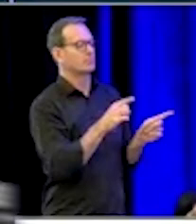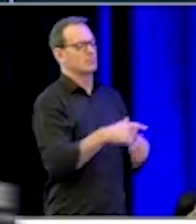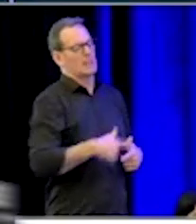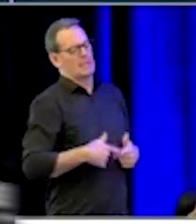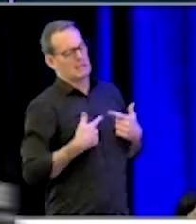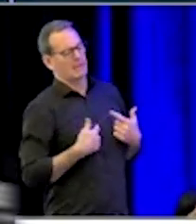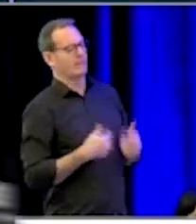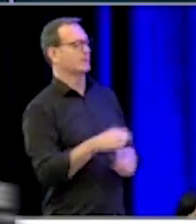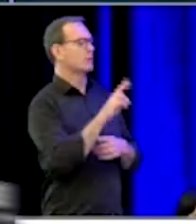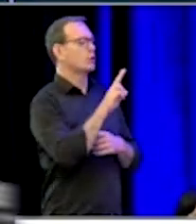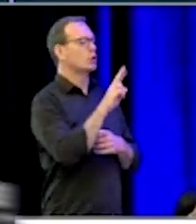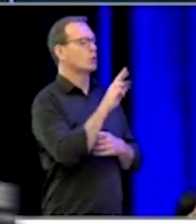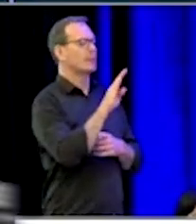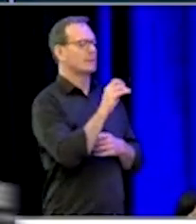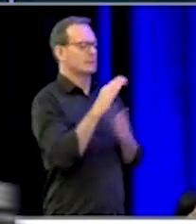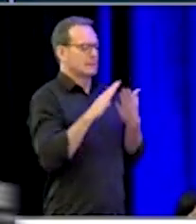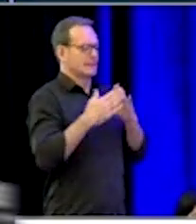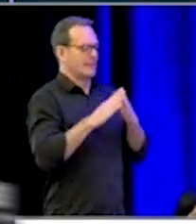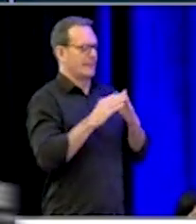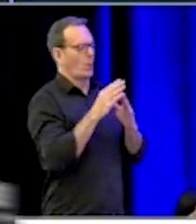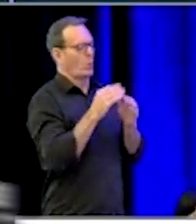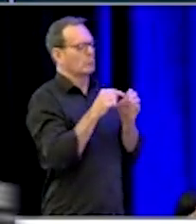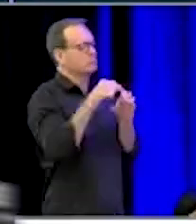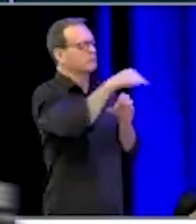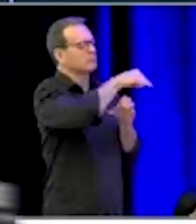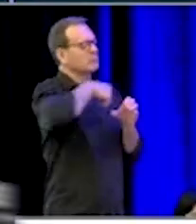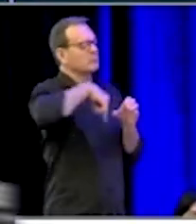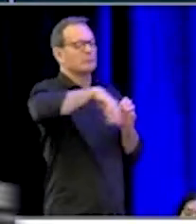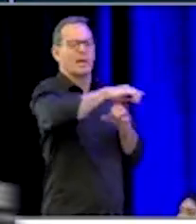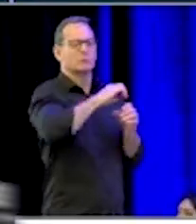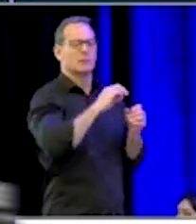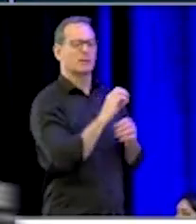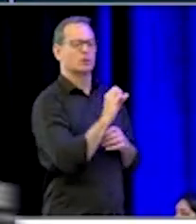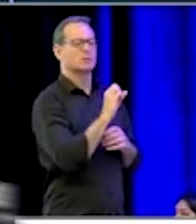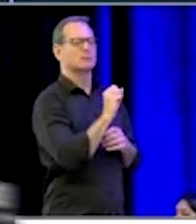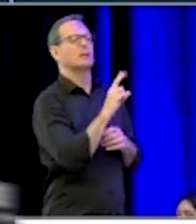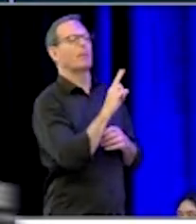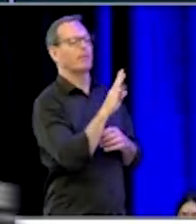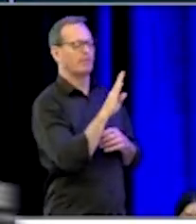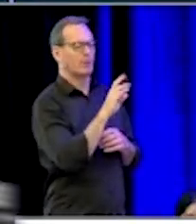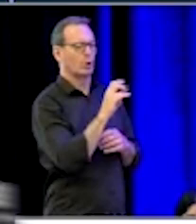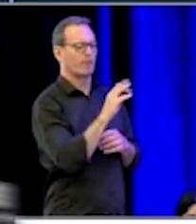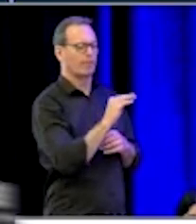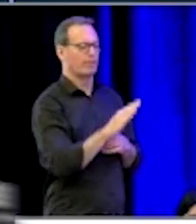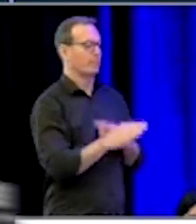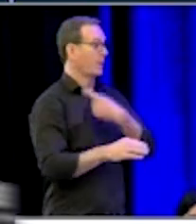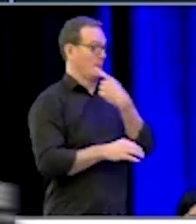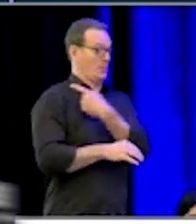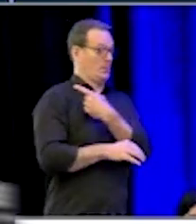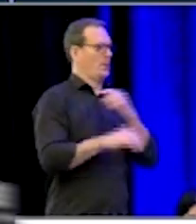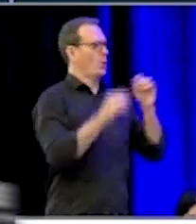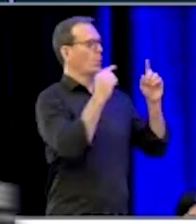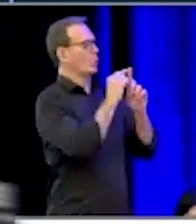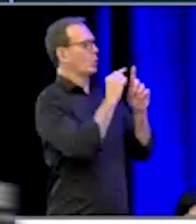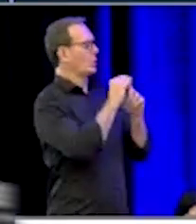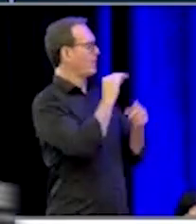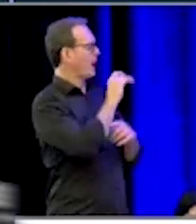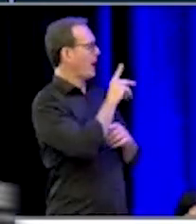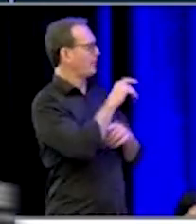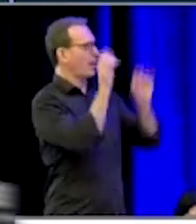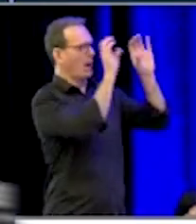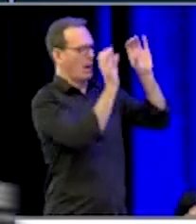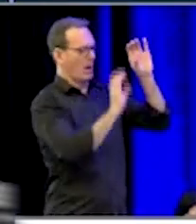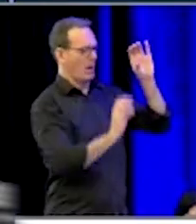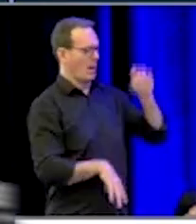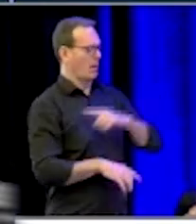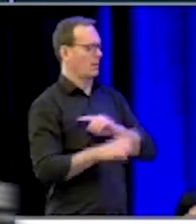or urban area. We have a word map up here of the most commonly reported fields of study. And so you can see